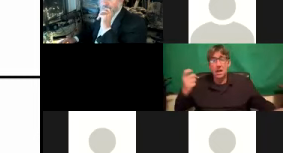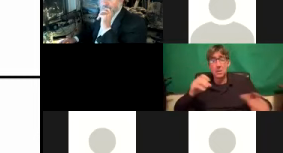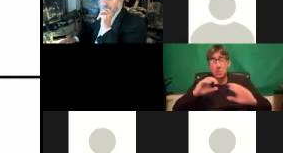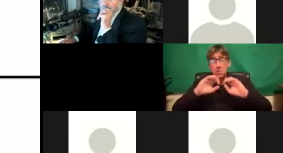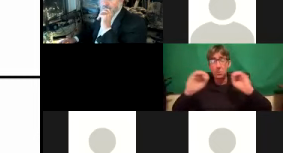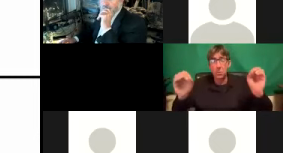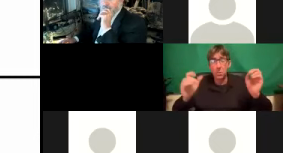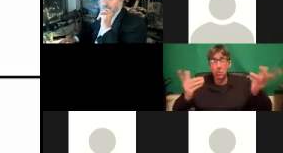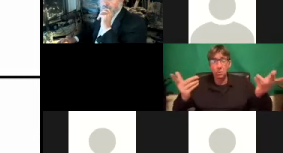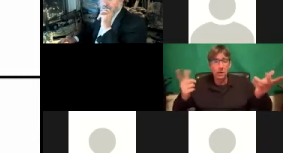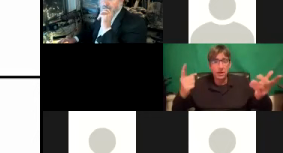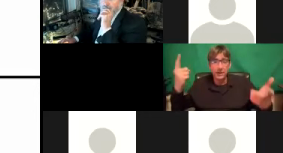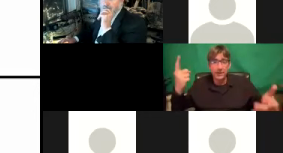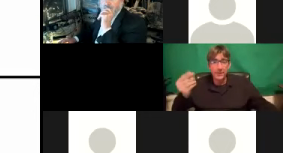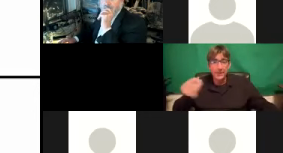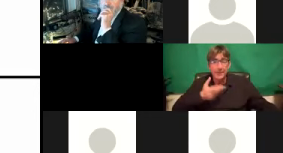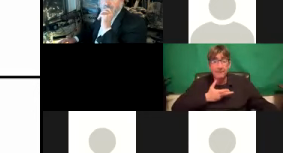Yeah, thank you.